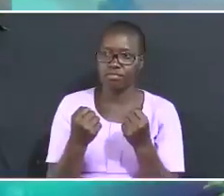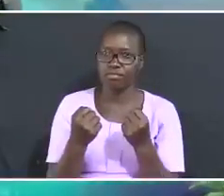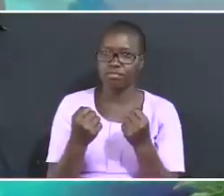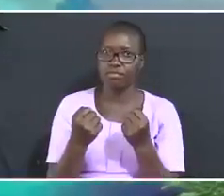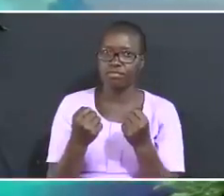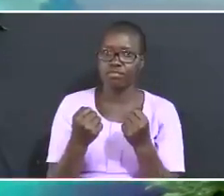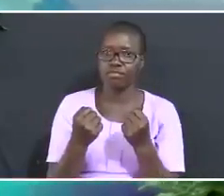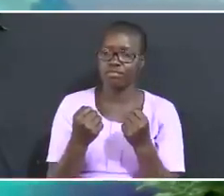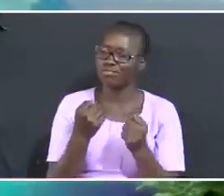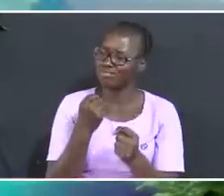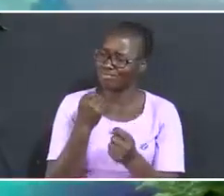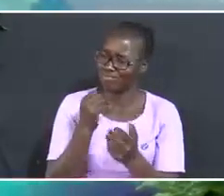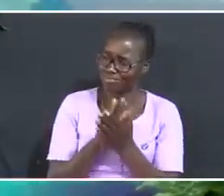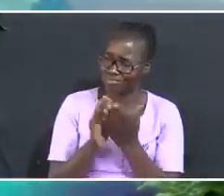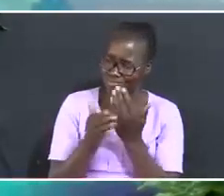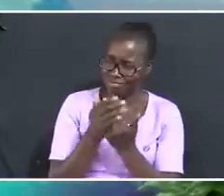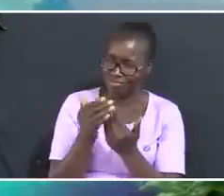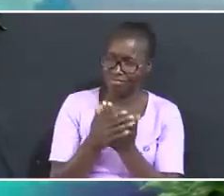Tunza hiyo.